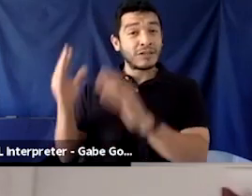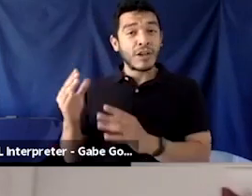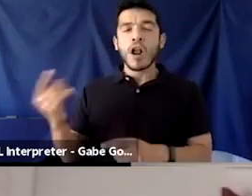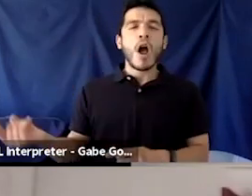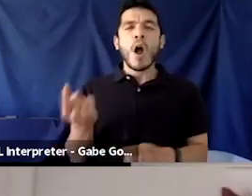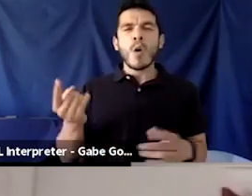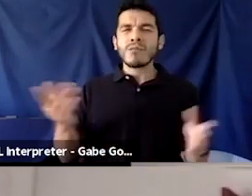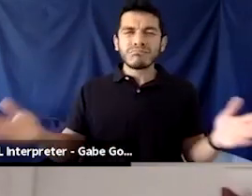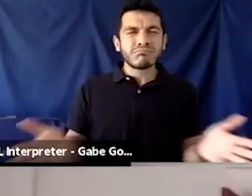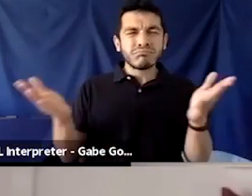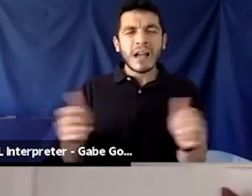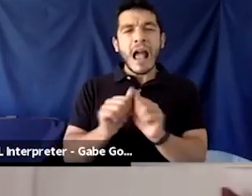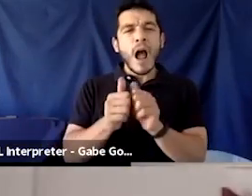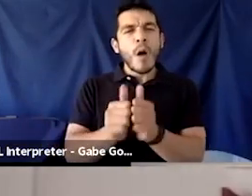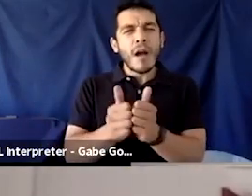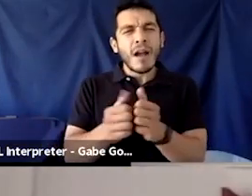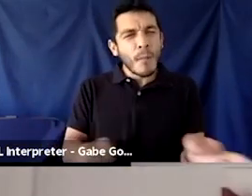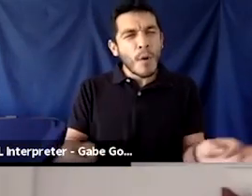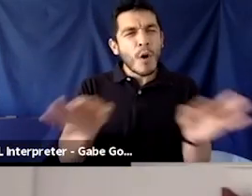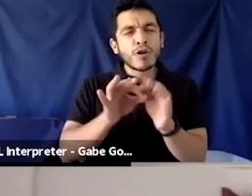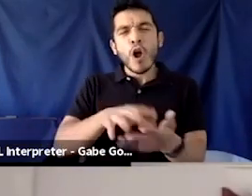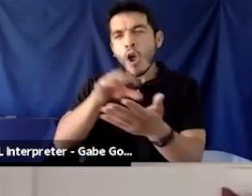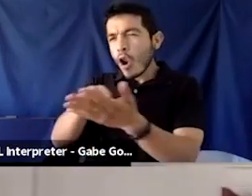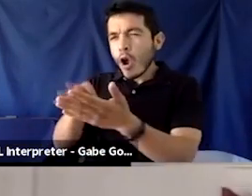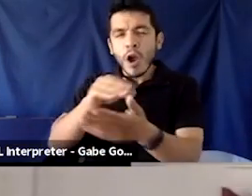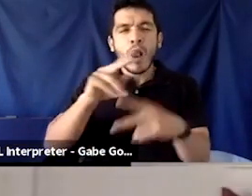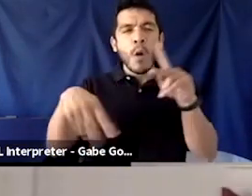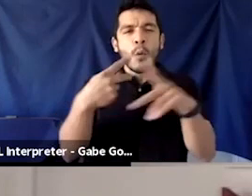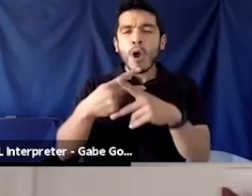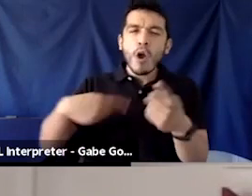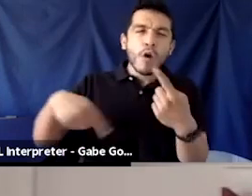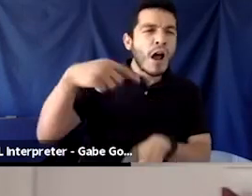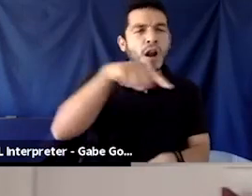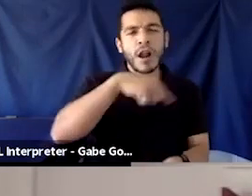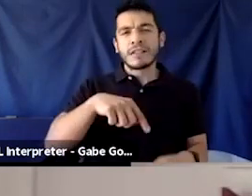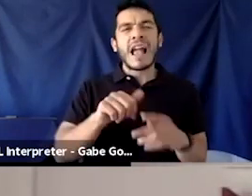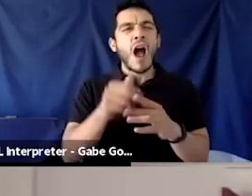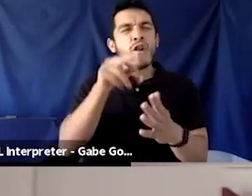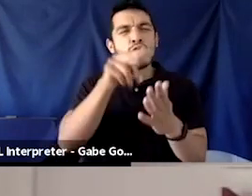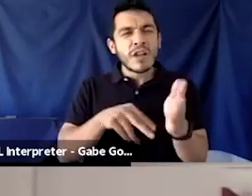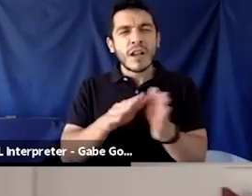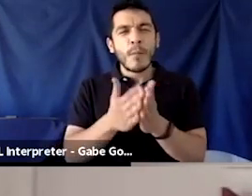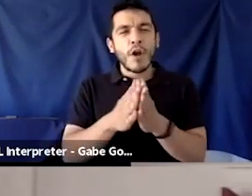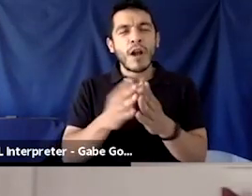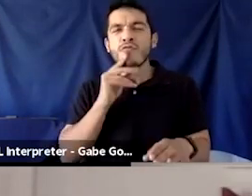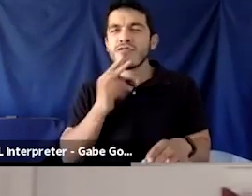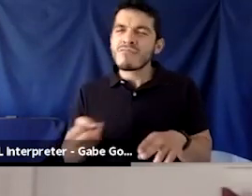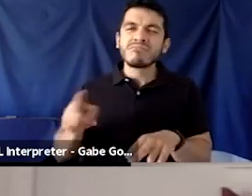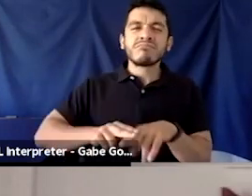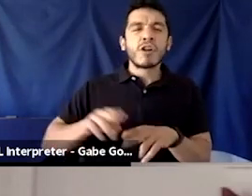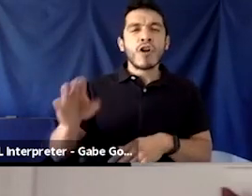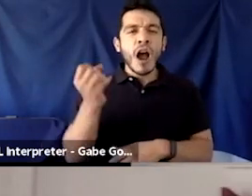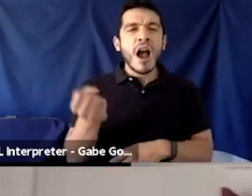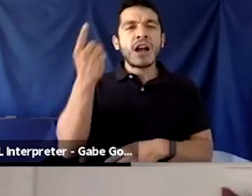emphasized how important it was to learn about the world around us, to read books and, gain a vocabulary and an understanding of the world. But the